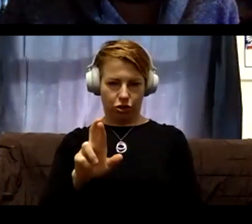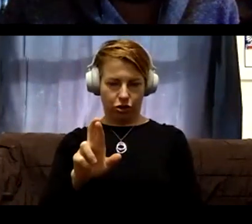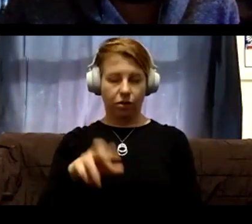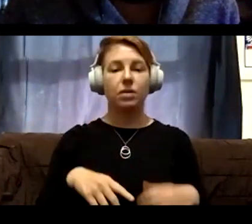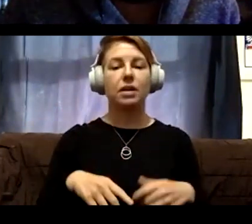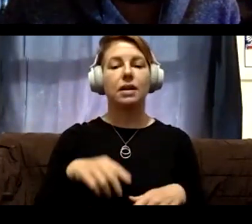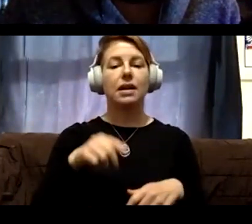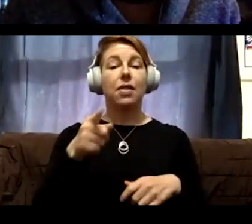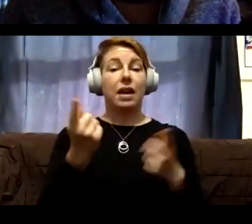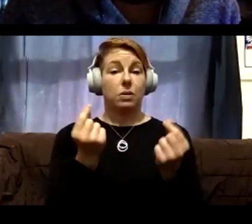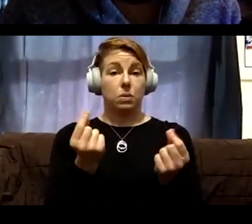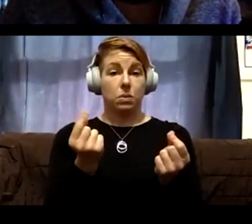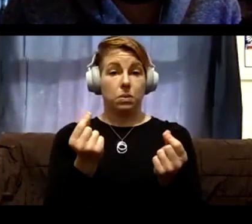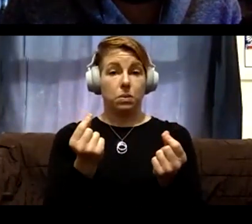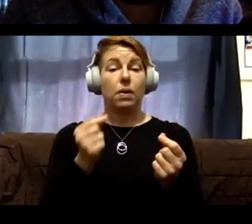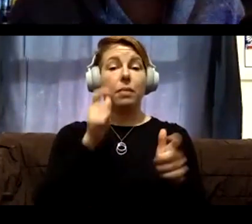them.